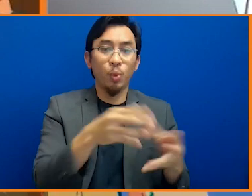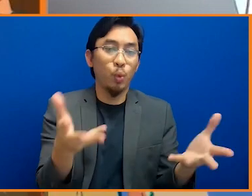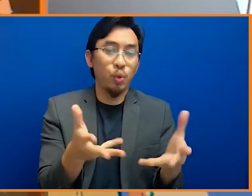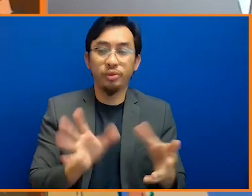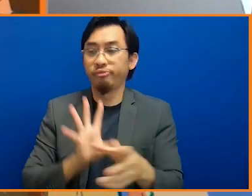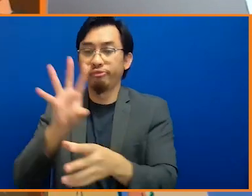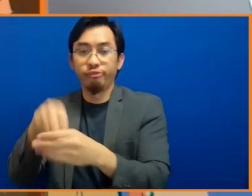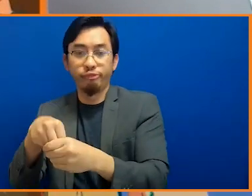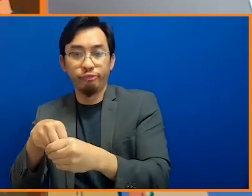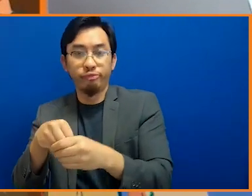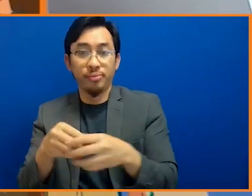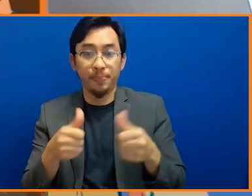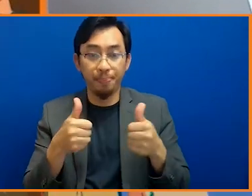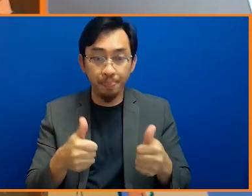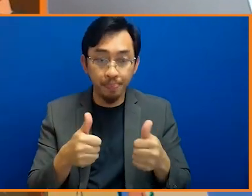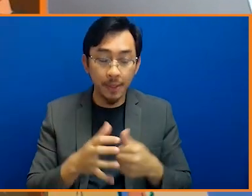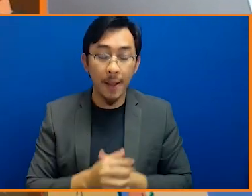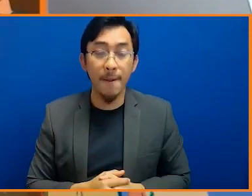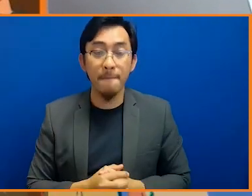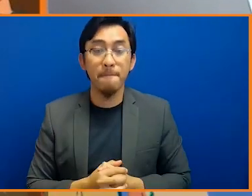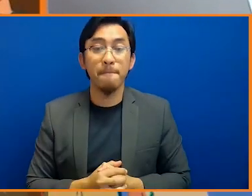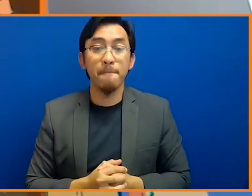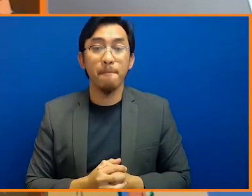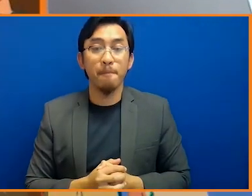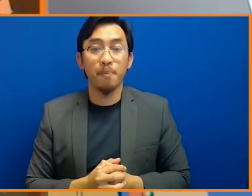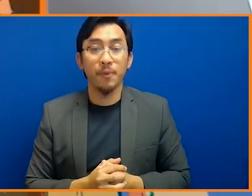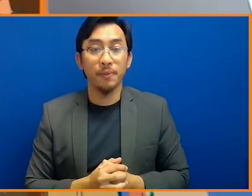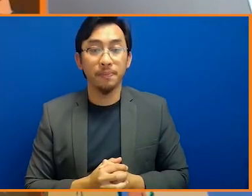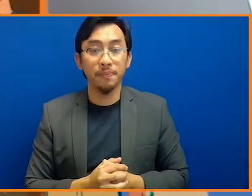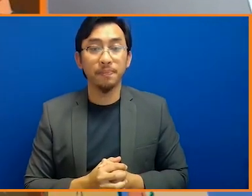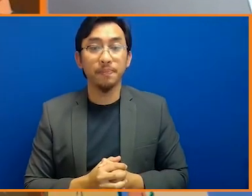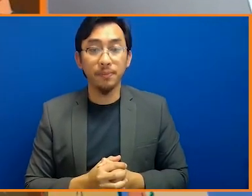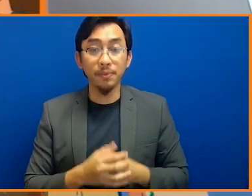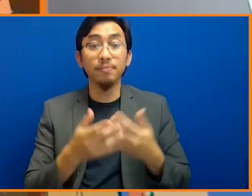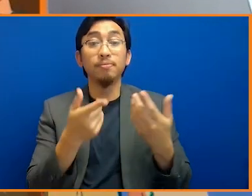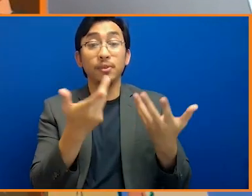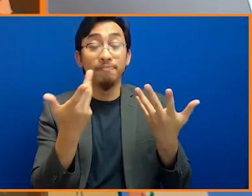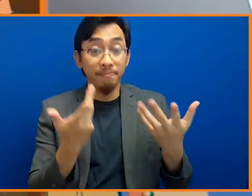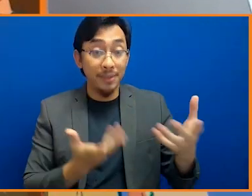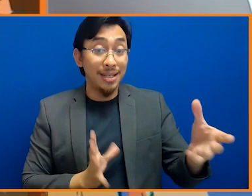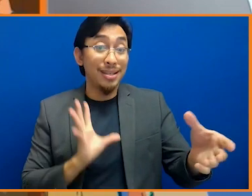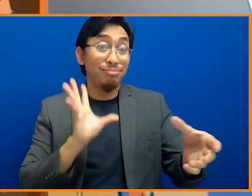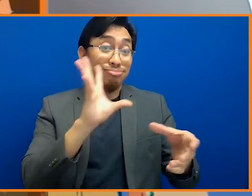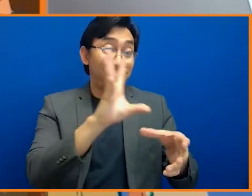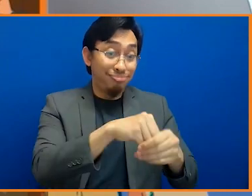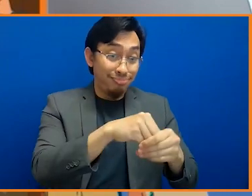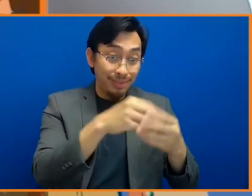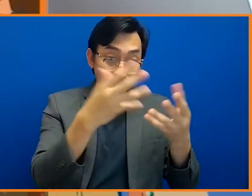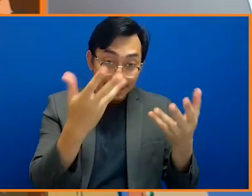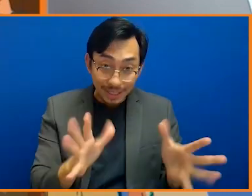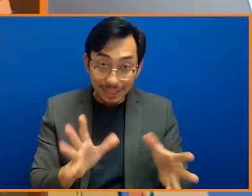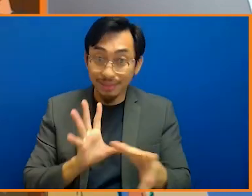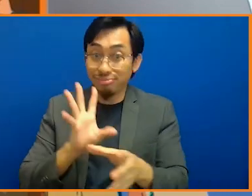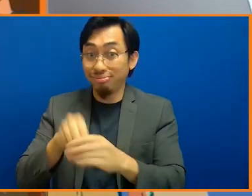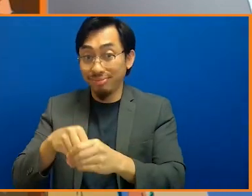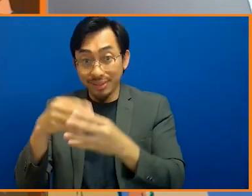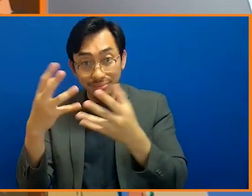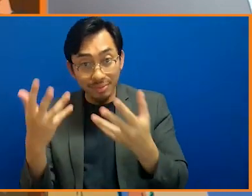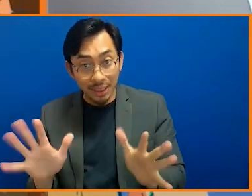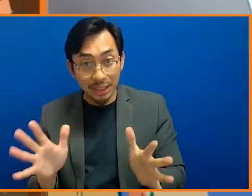then which group that or which breakout room that you need to join. So as soon as you got into the breakout